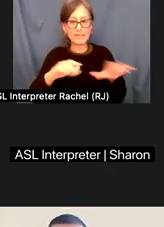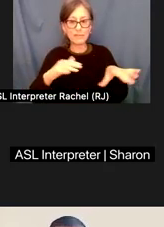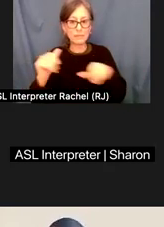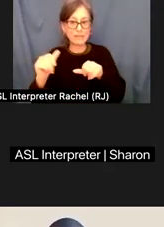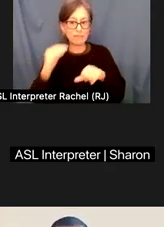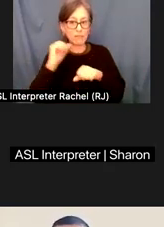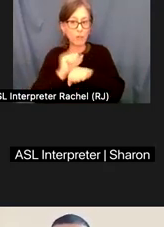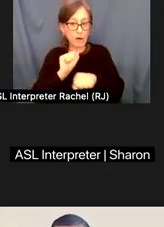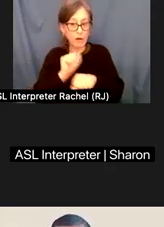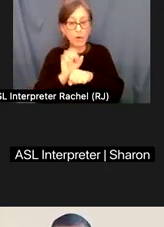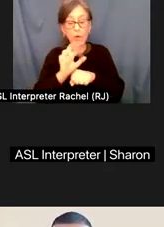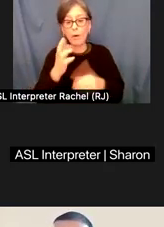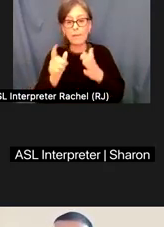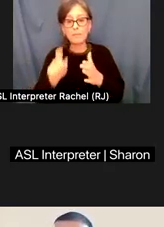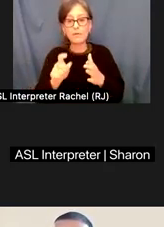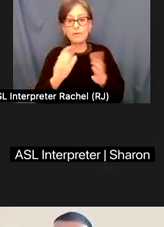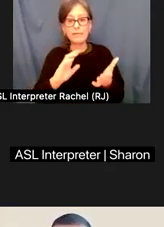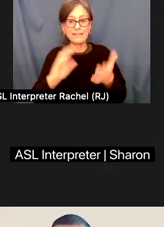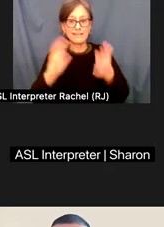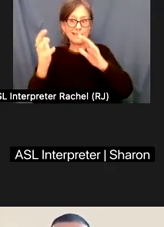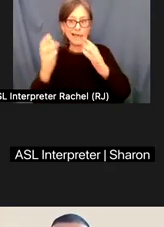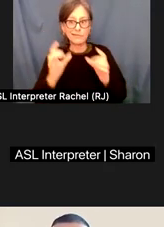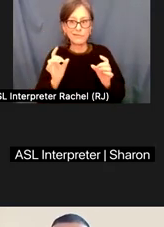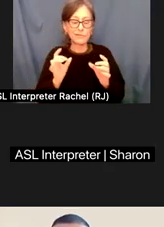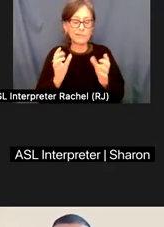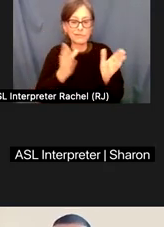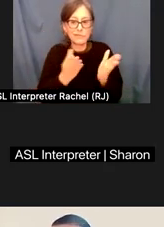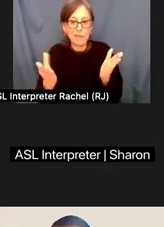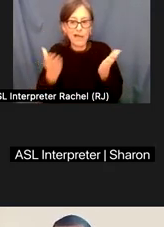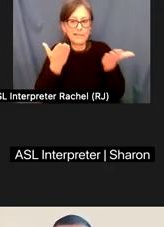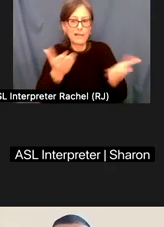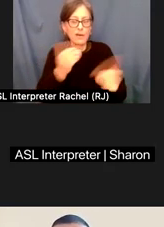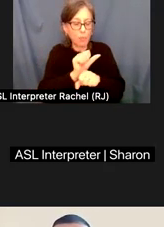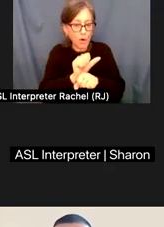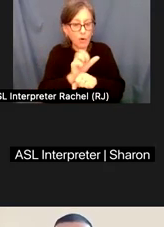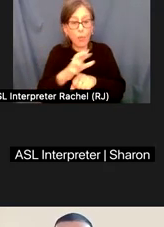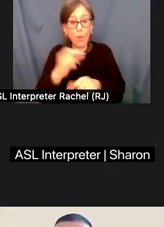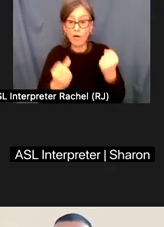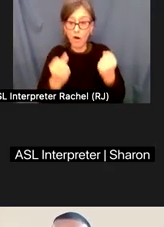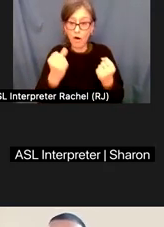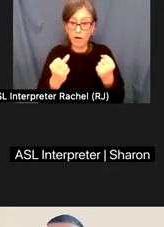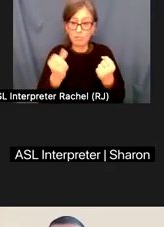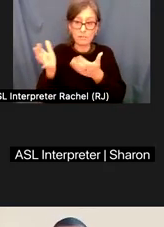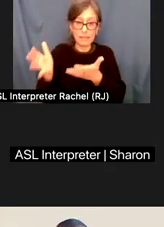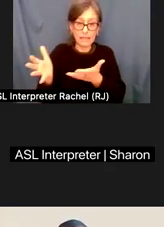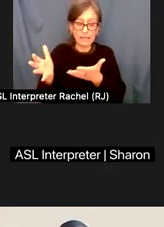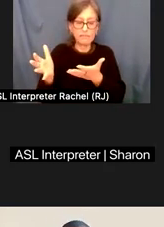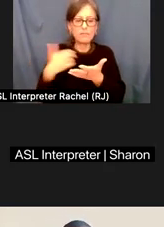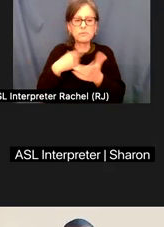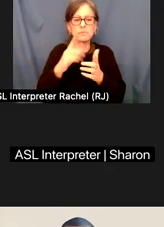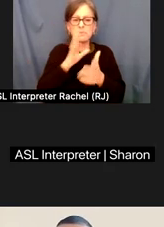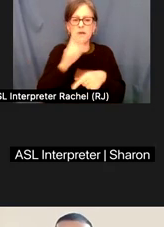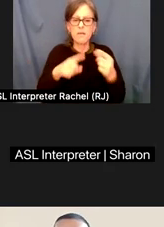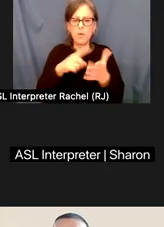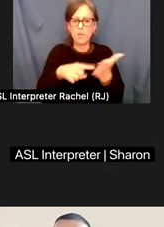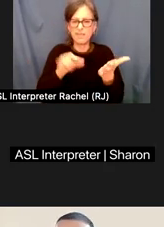or you might need to have some disaster supplies at work or in your car. And we'll talk a little bit more about what those items might